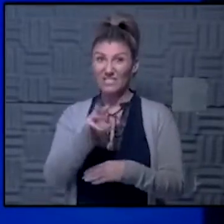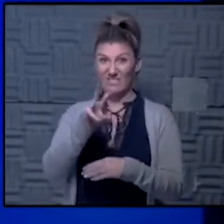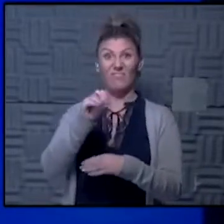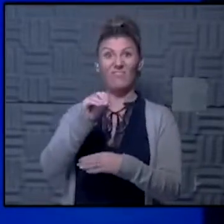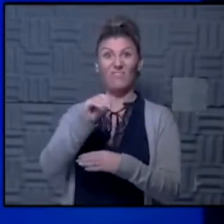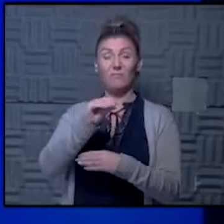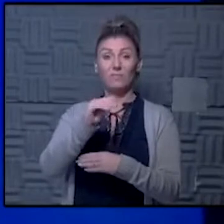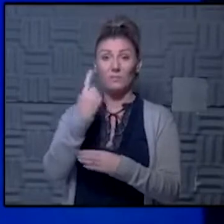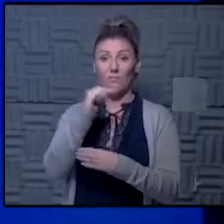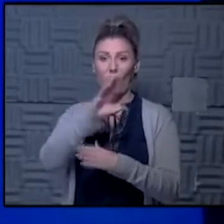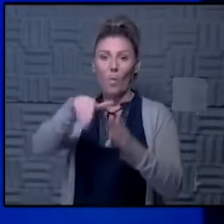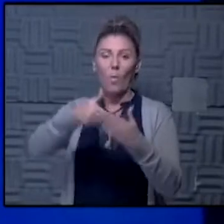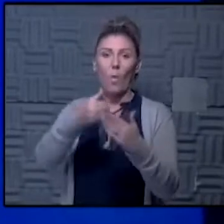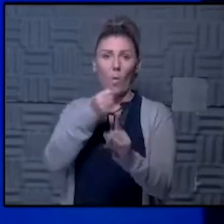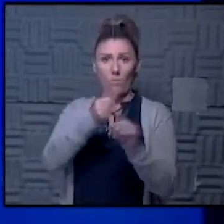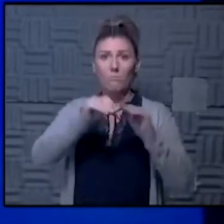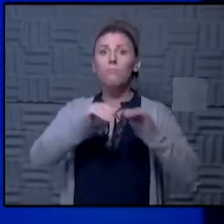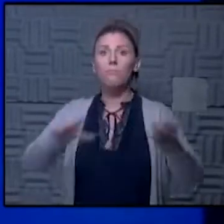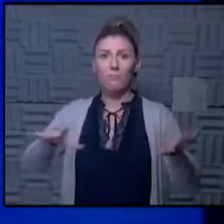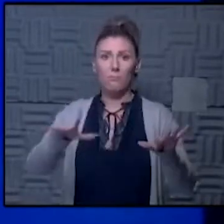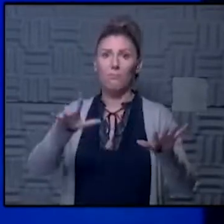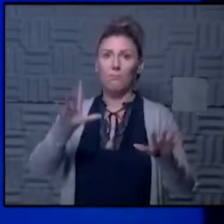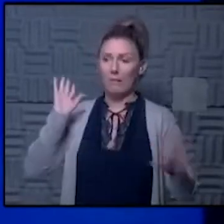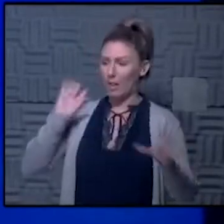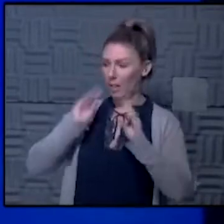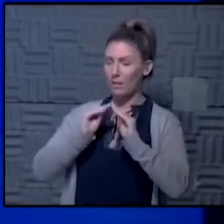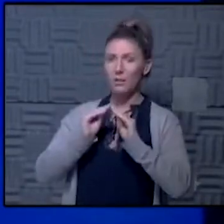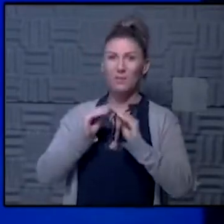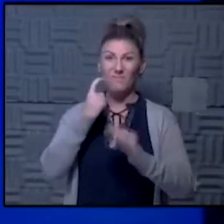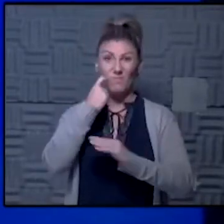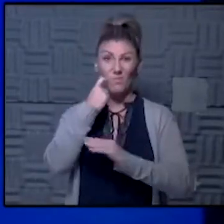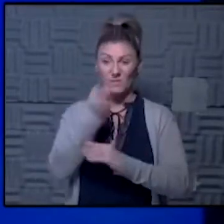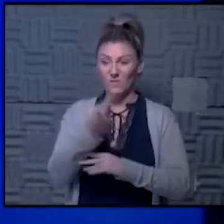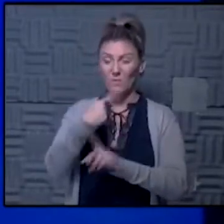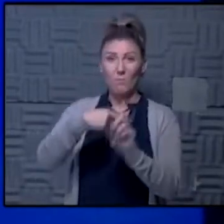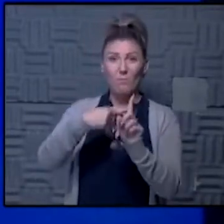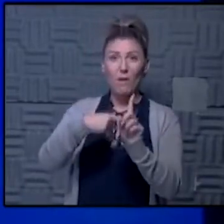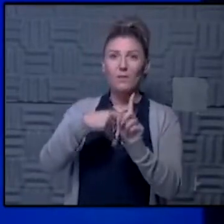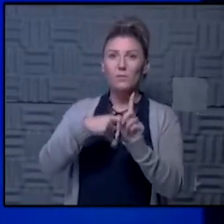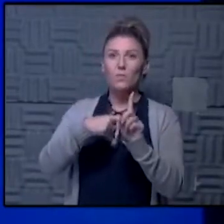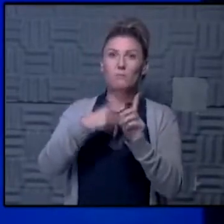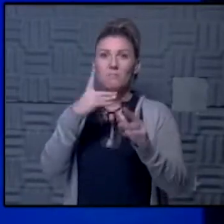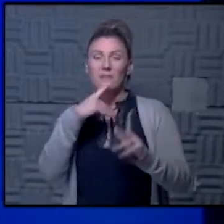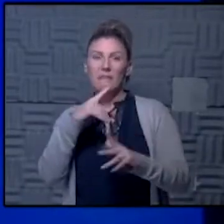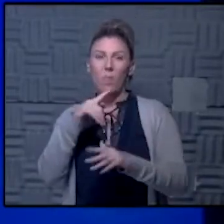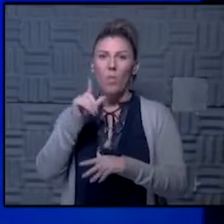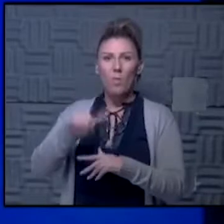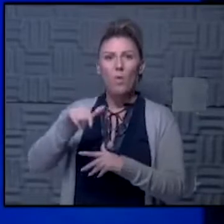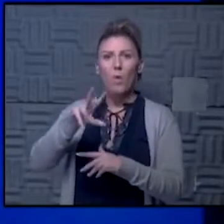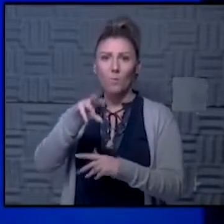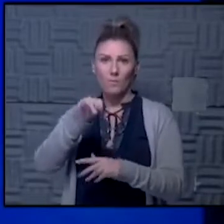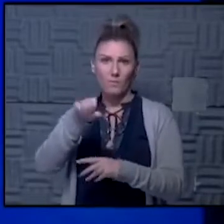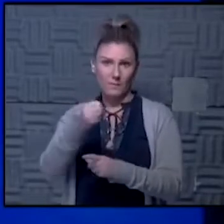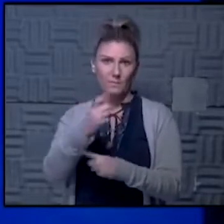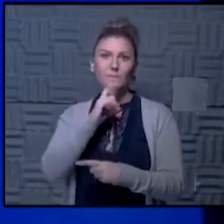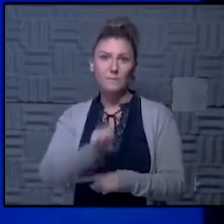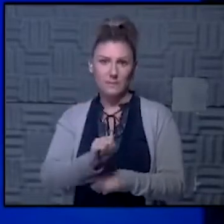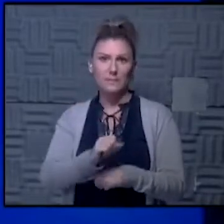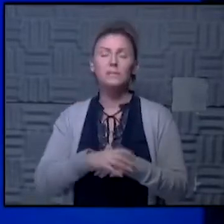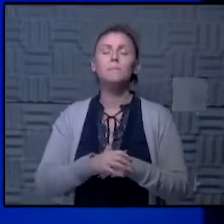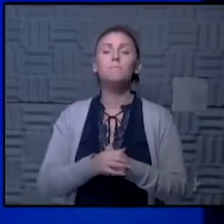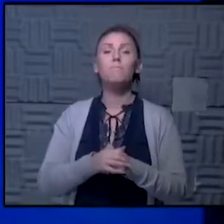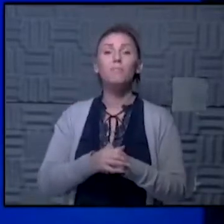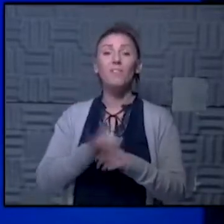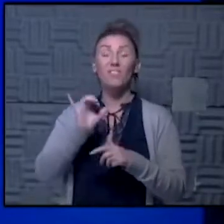whole pandemic now, and if we looked at the last few months, would be in the low 50s. So I think that trend is